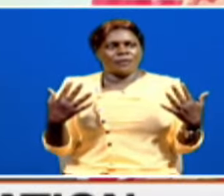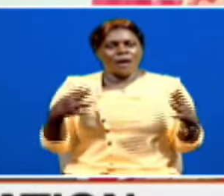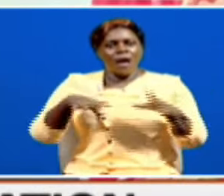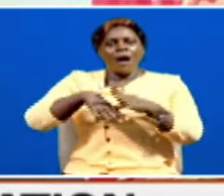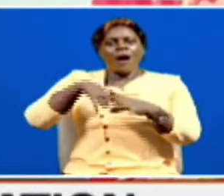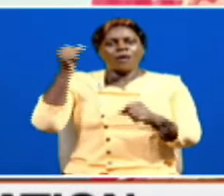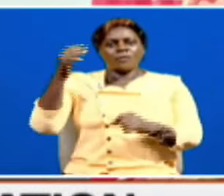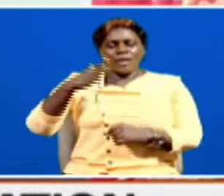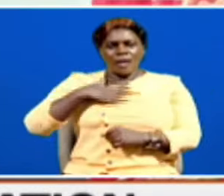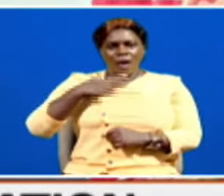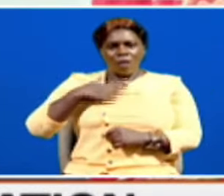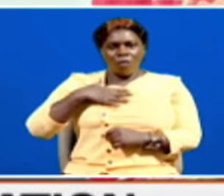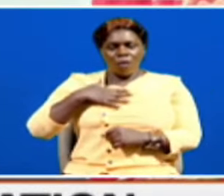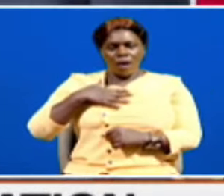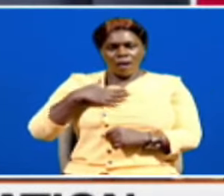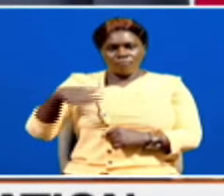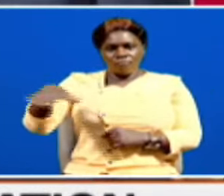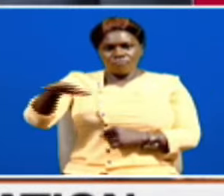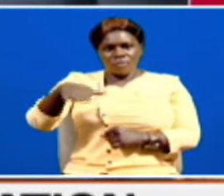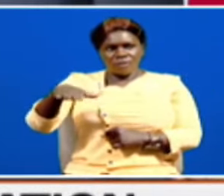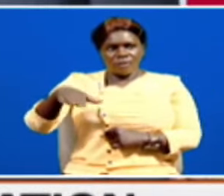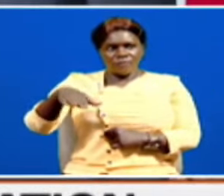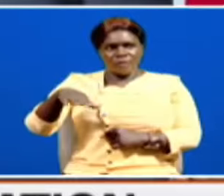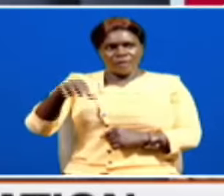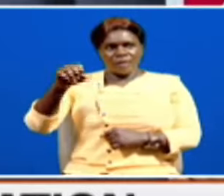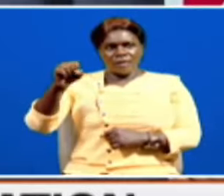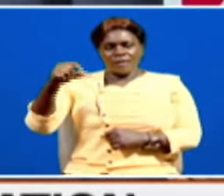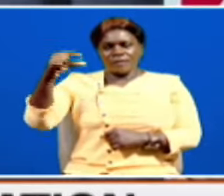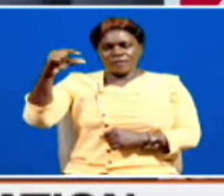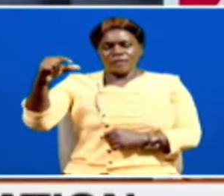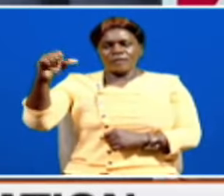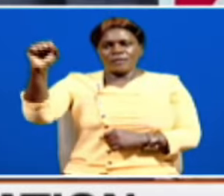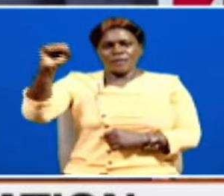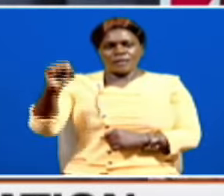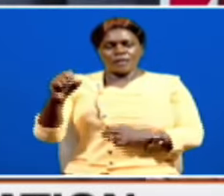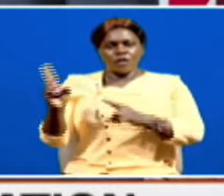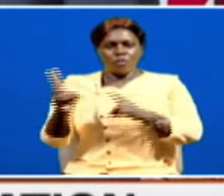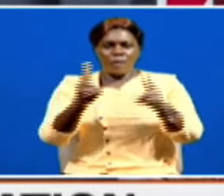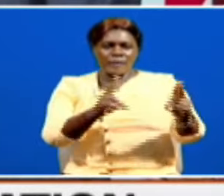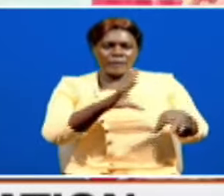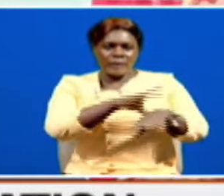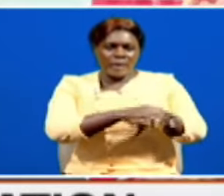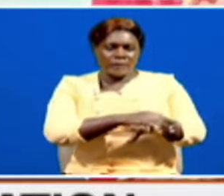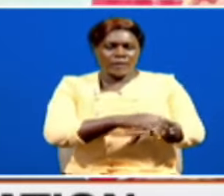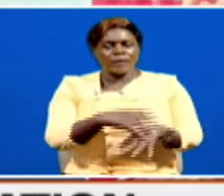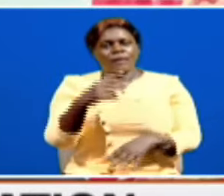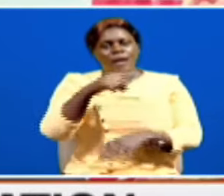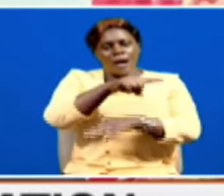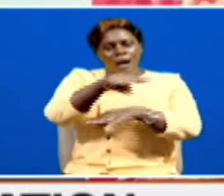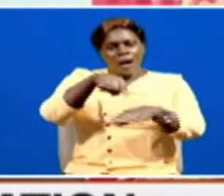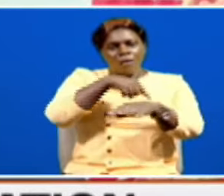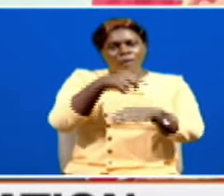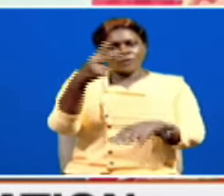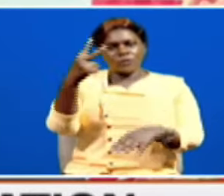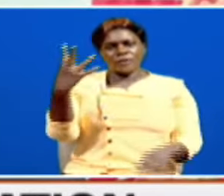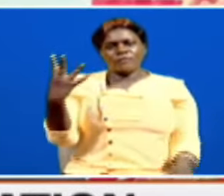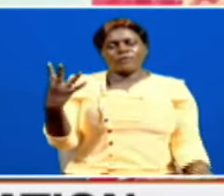outside our depots with SGS. Normally it takes 24 hours.